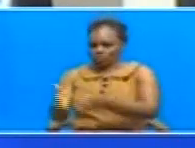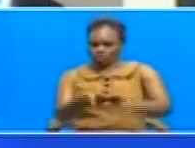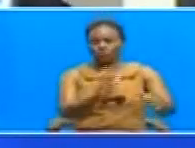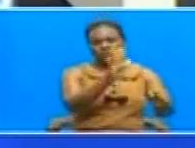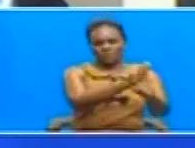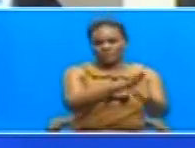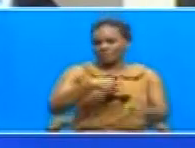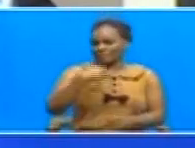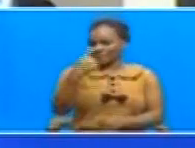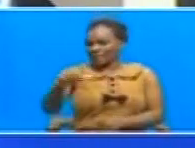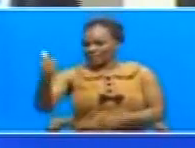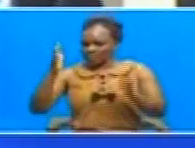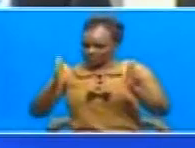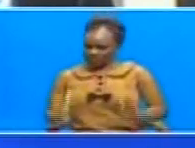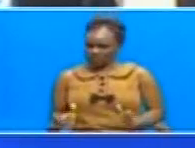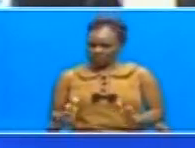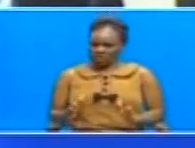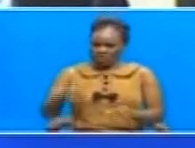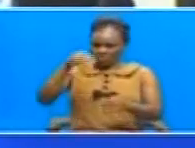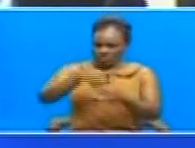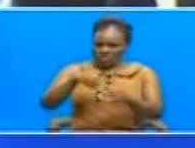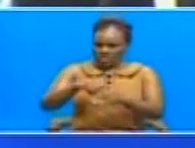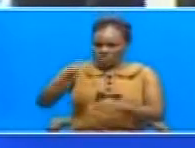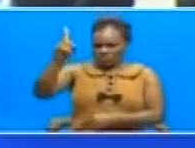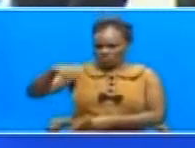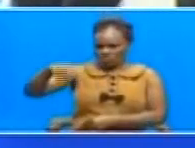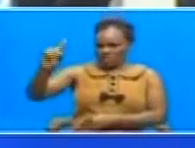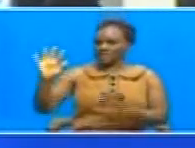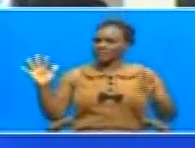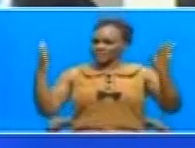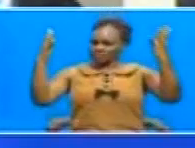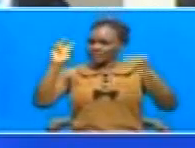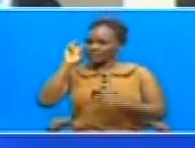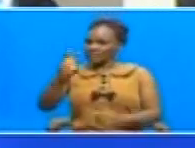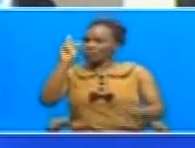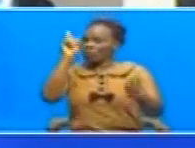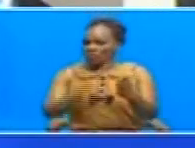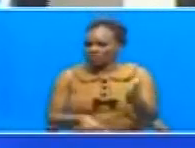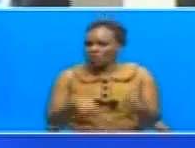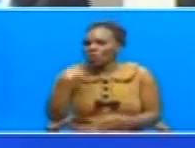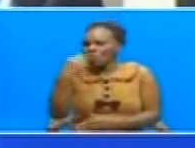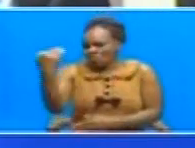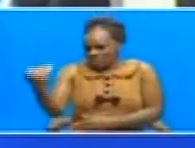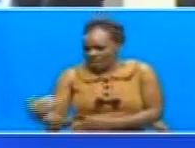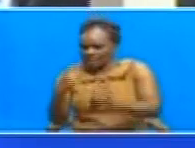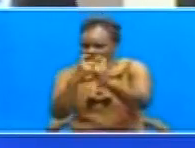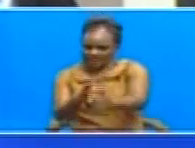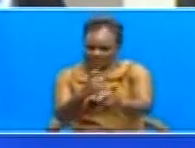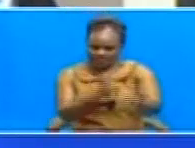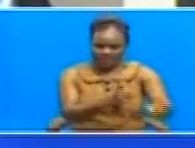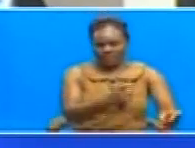was just telling Peter that even the winners we celebrate here, I think we'll be looking out to see who are those young talents